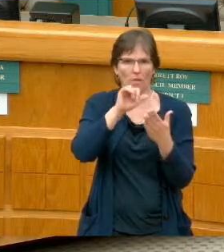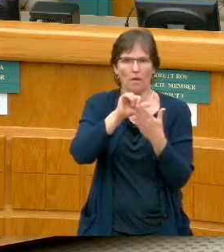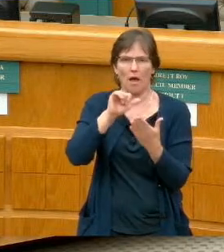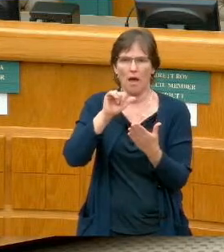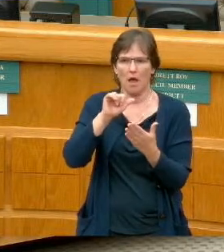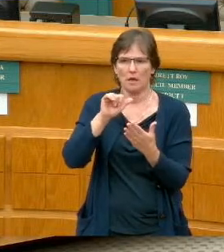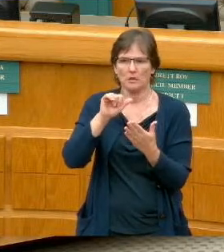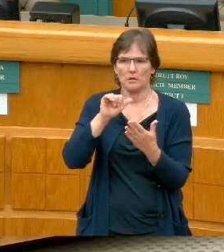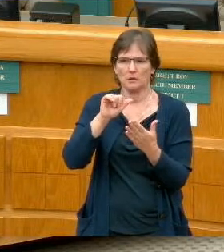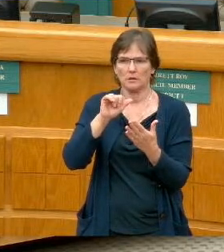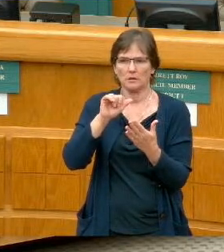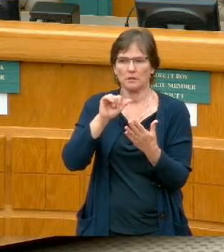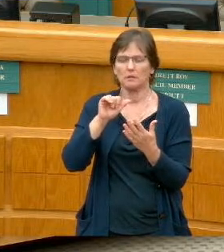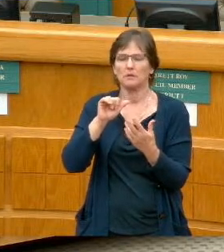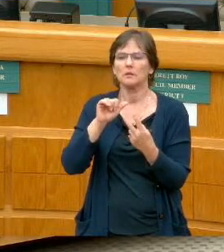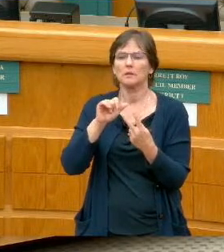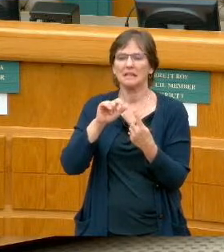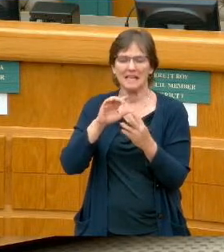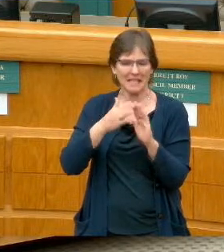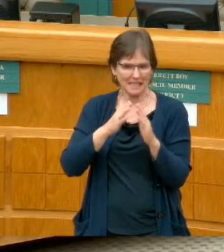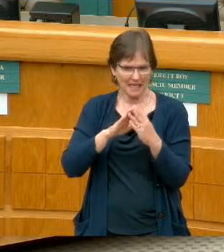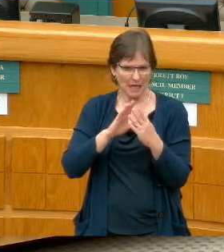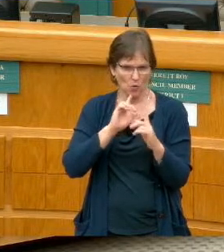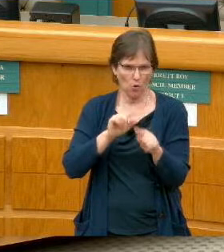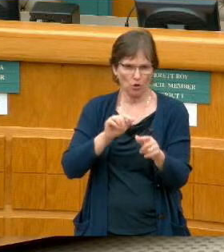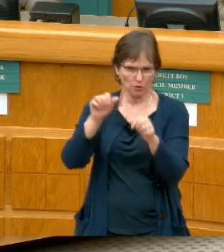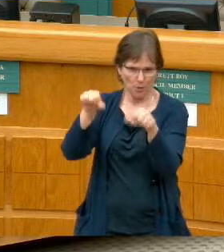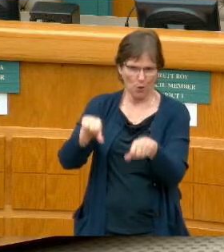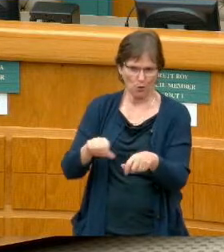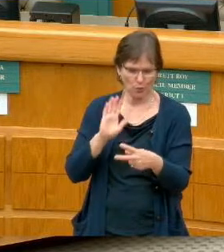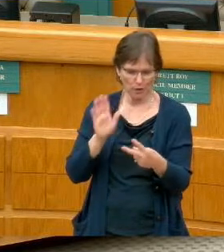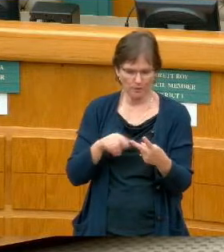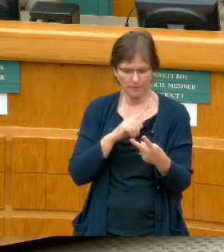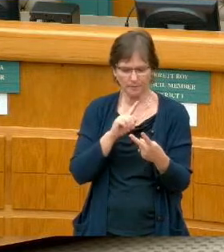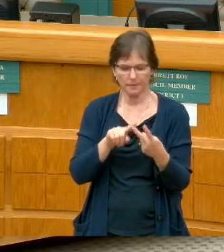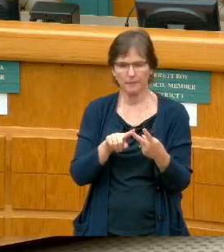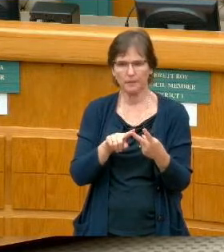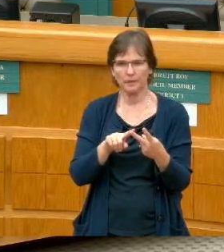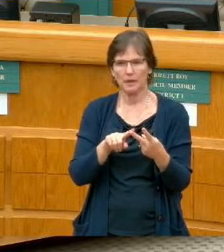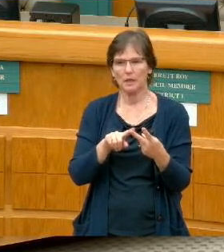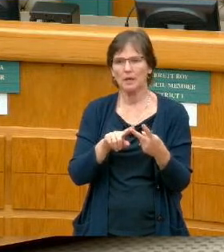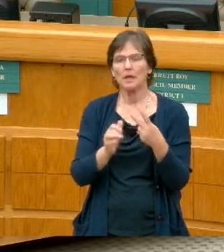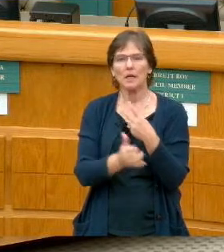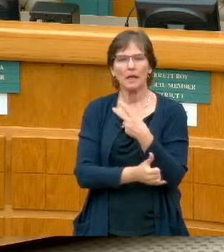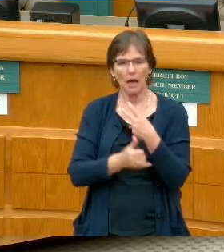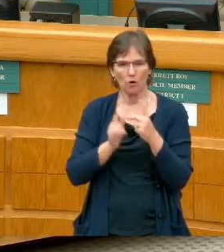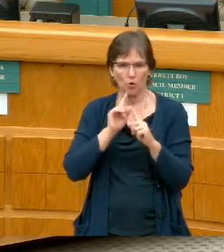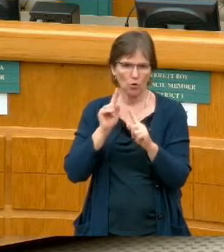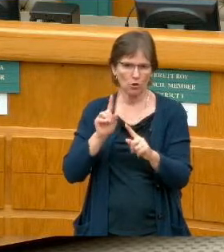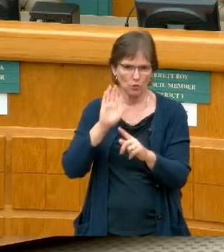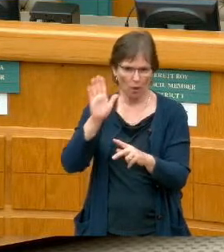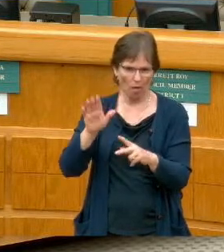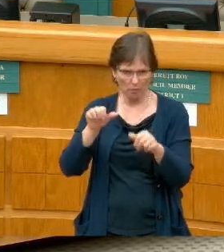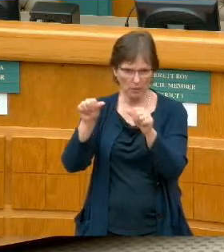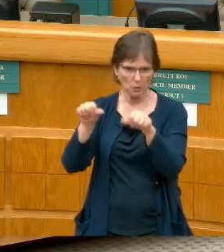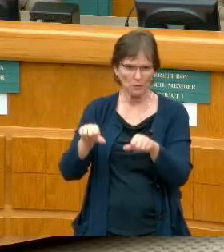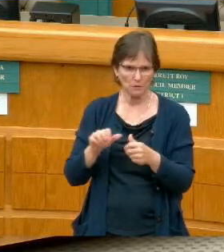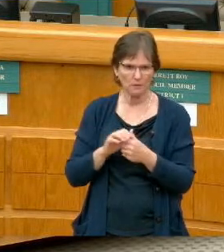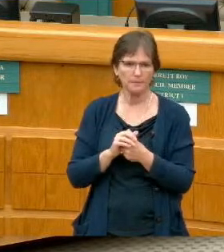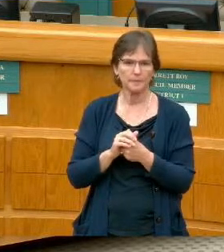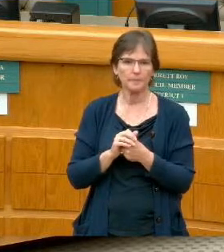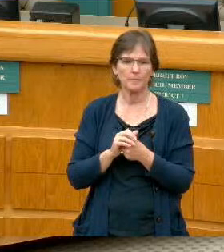properly drawn and issued so that they'll be in place at the midnight hour Sunday night. So, and then on the